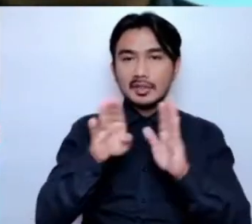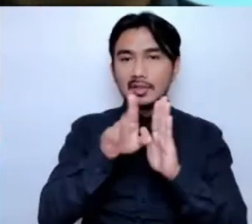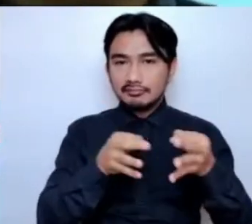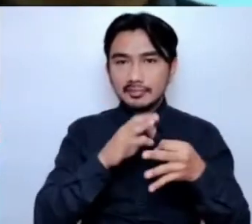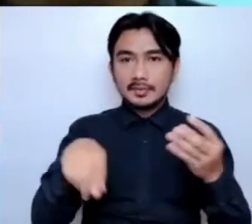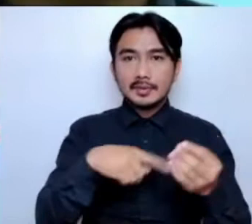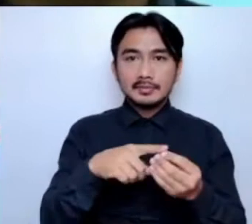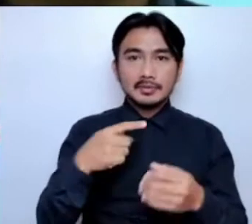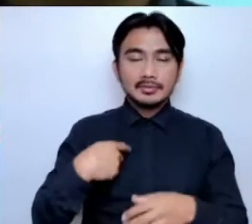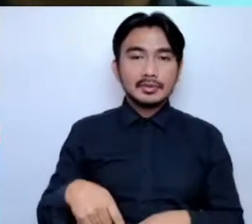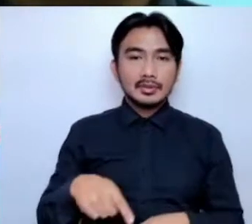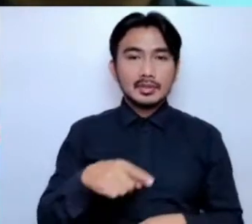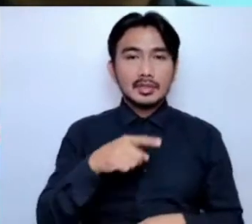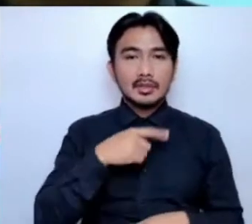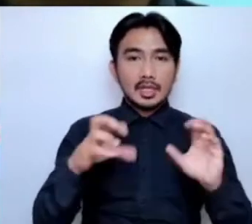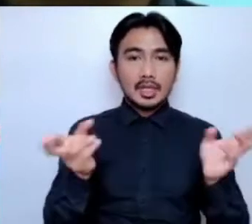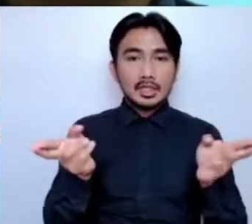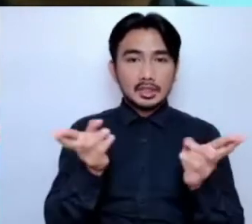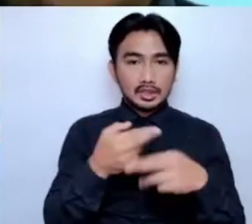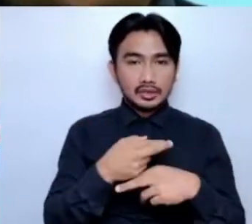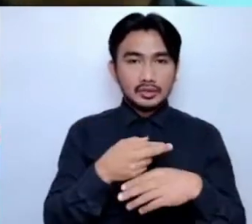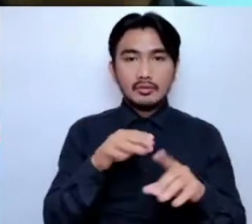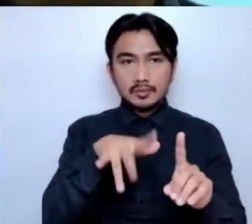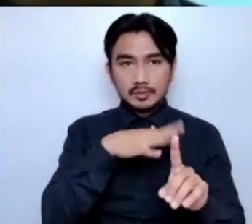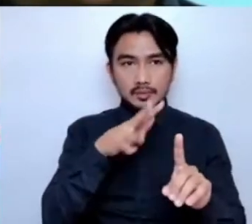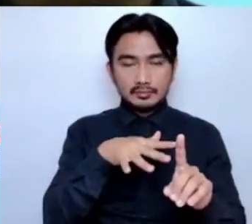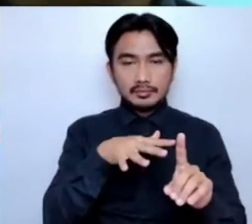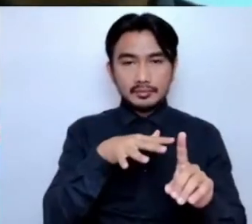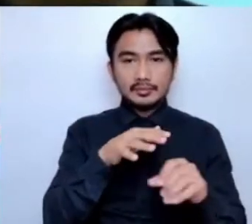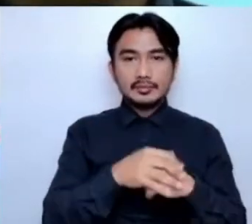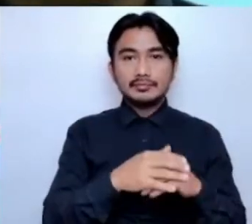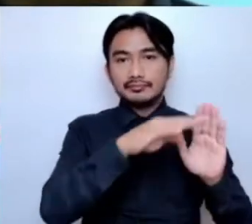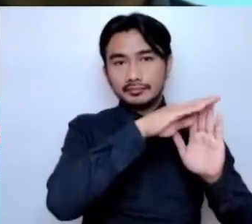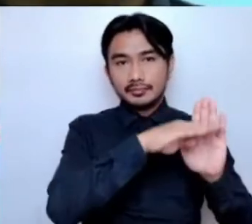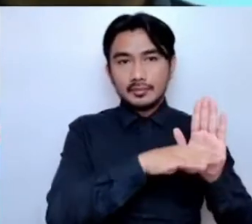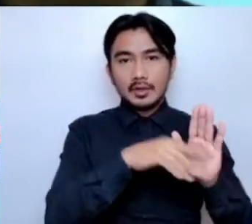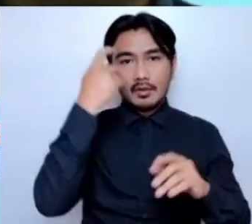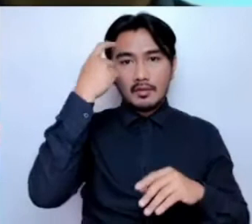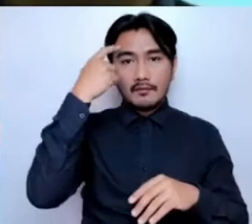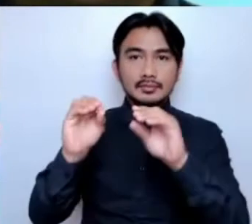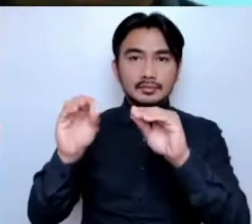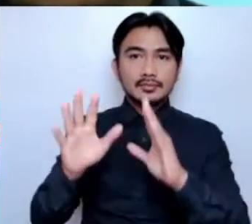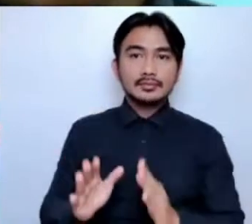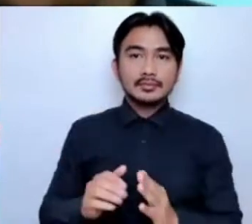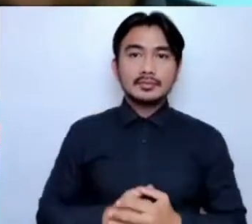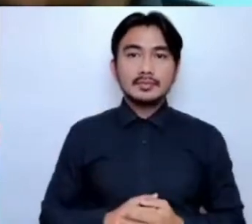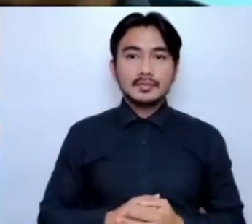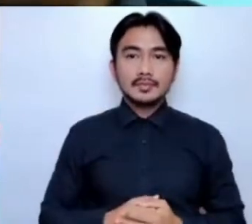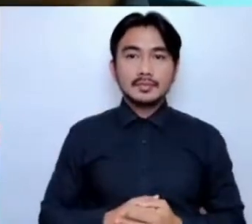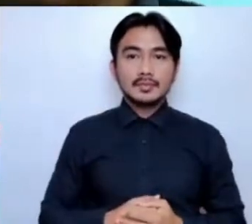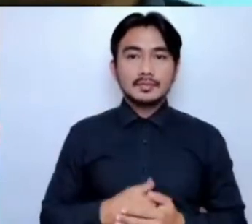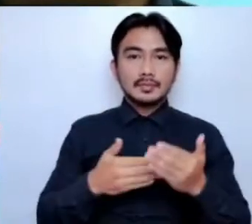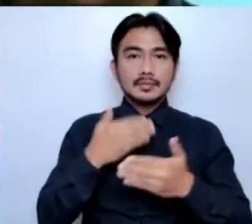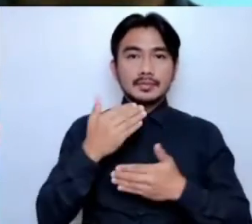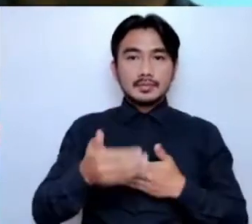our classroom observable indicators for our highly proficient teachers. Now we move forward